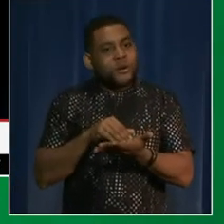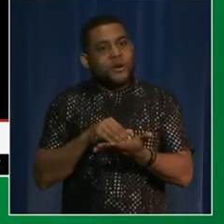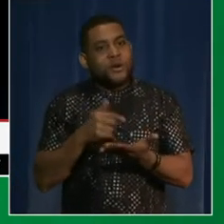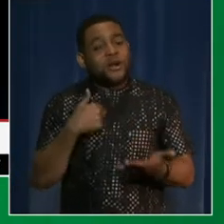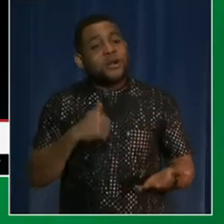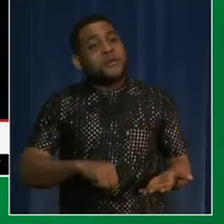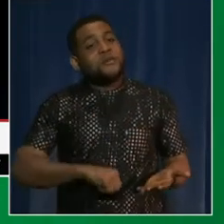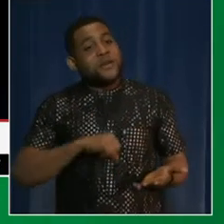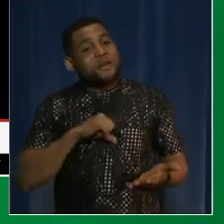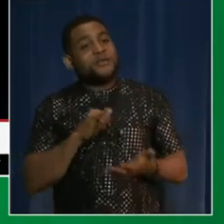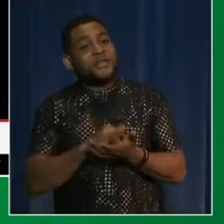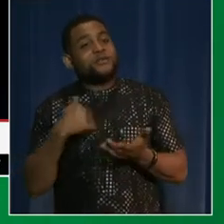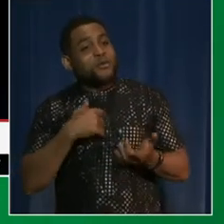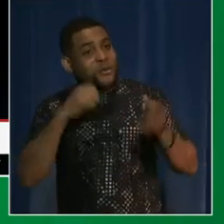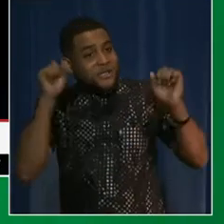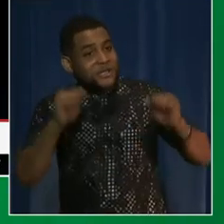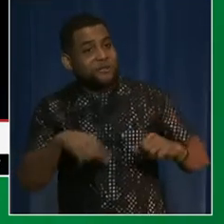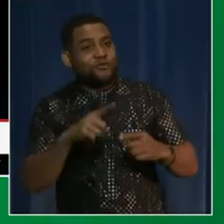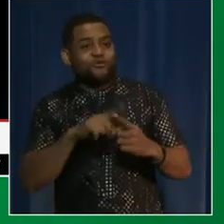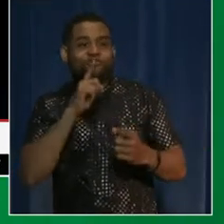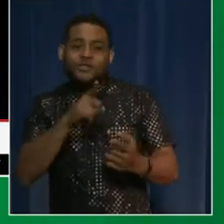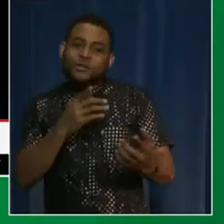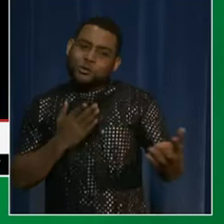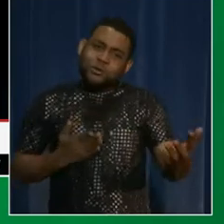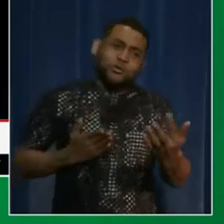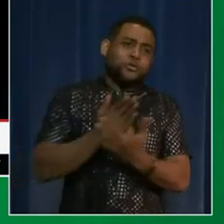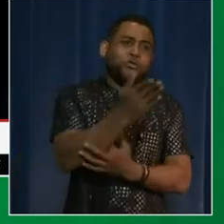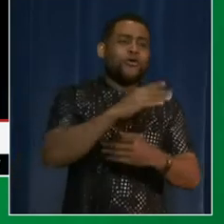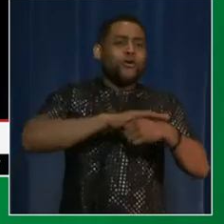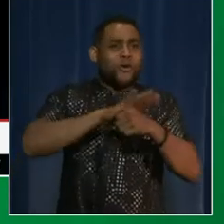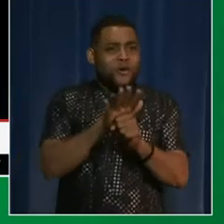to come out on the other end of this, mostly intact.